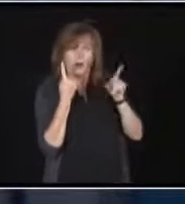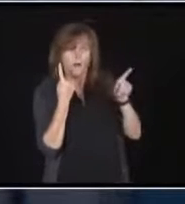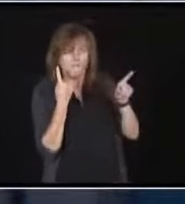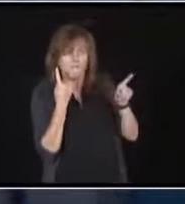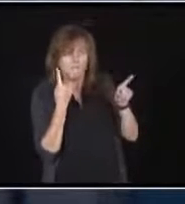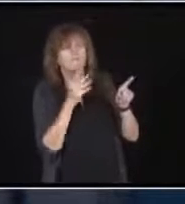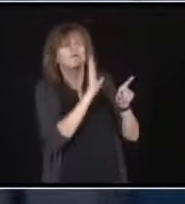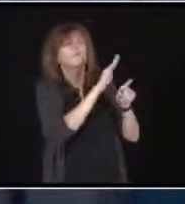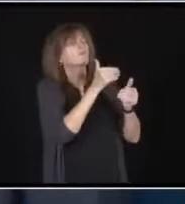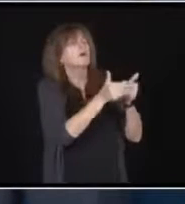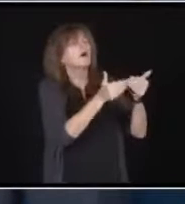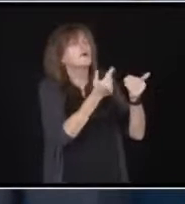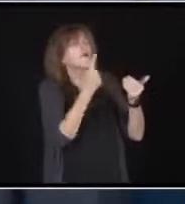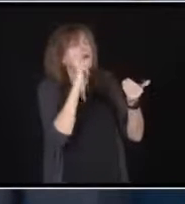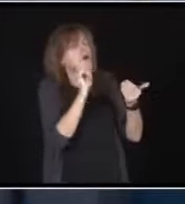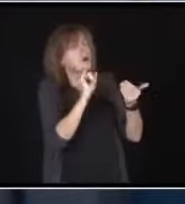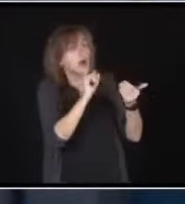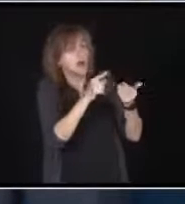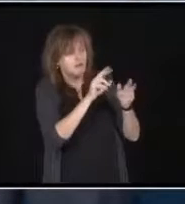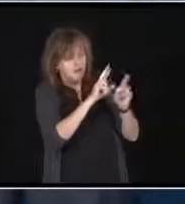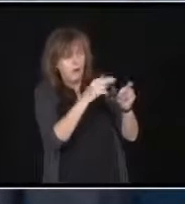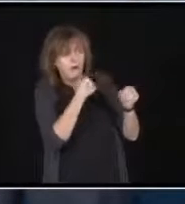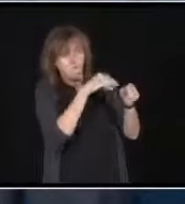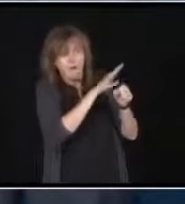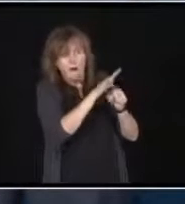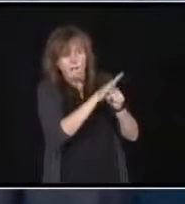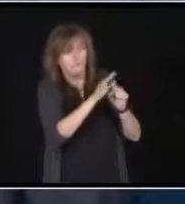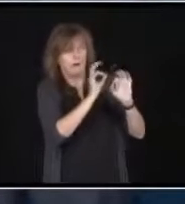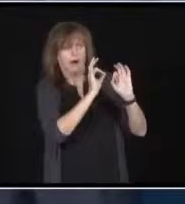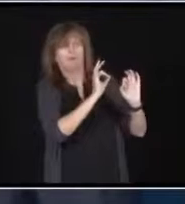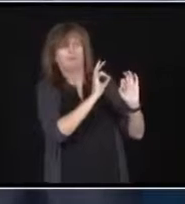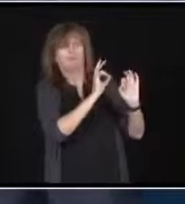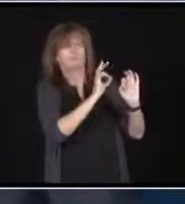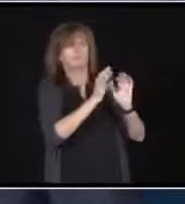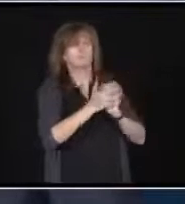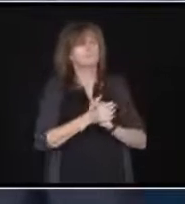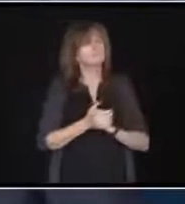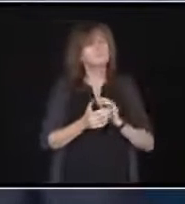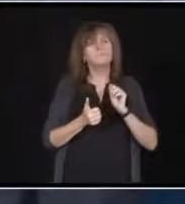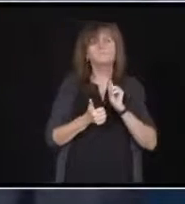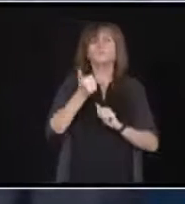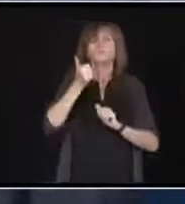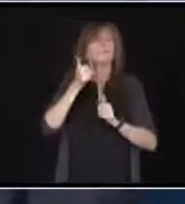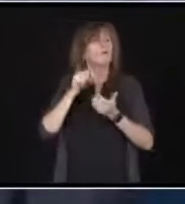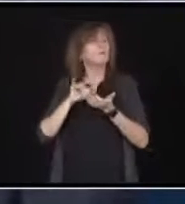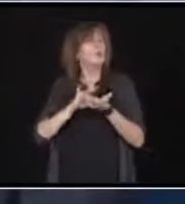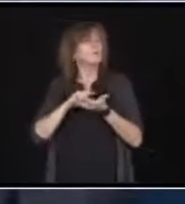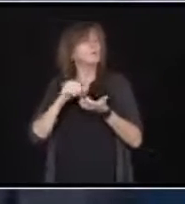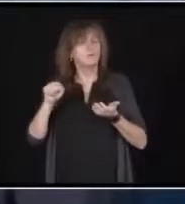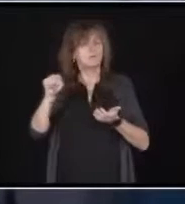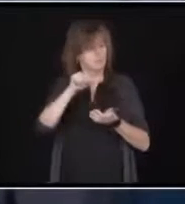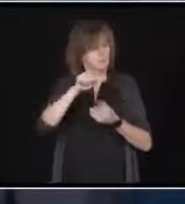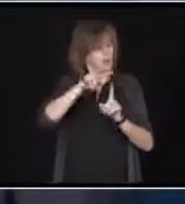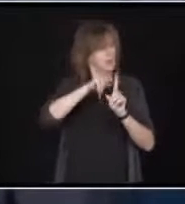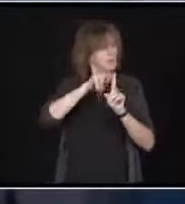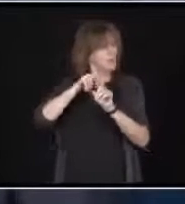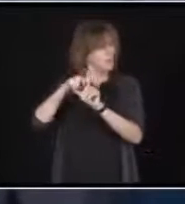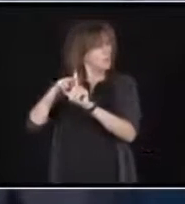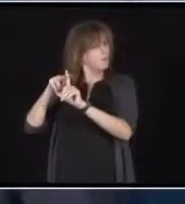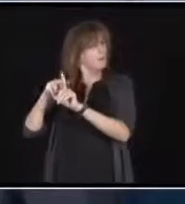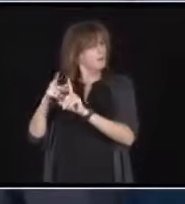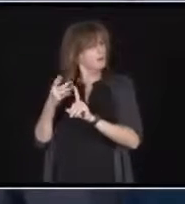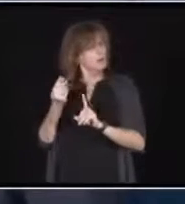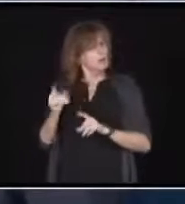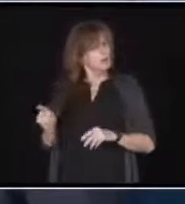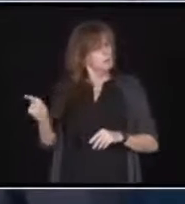have supply right at the moment. But I know that many of the pharmacies are also scheduling appointments as well. But people should not be